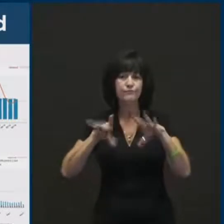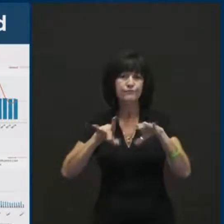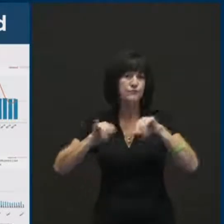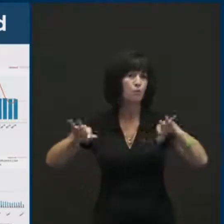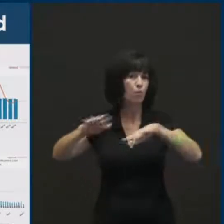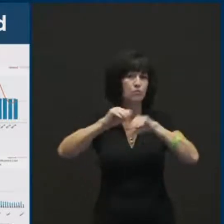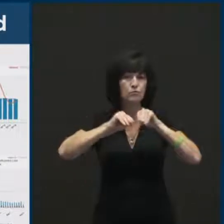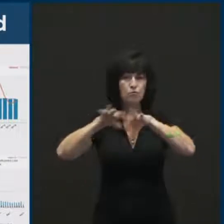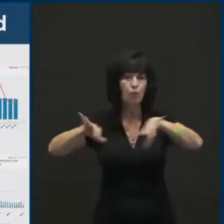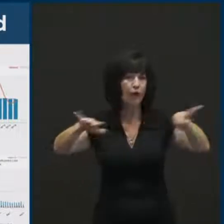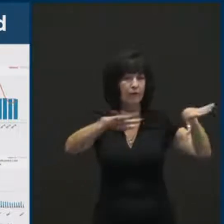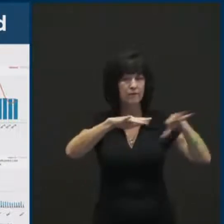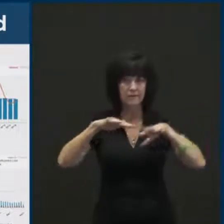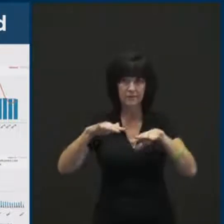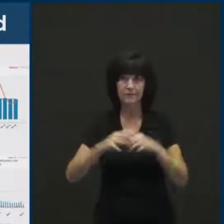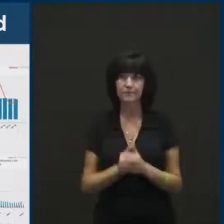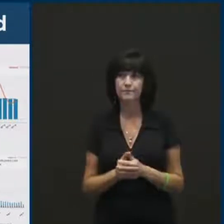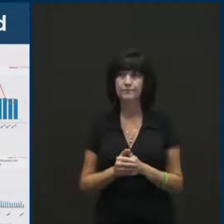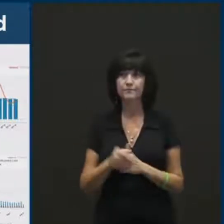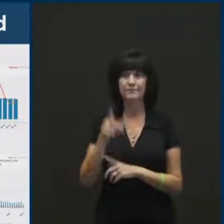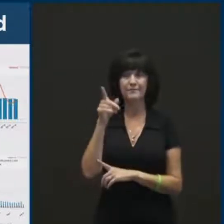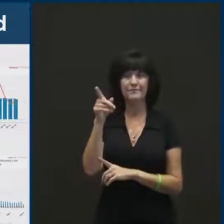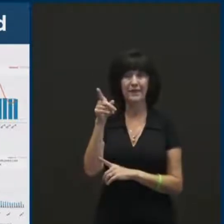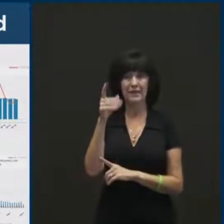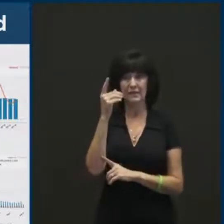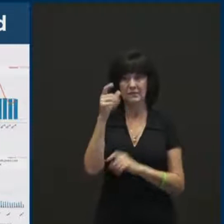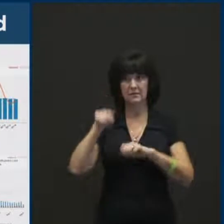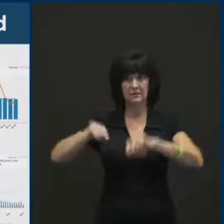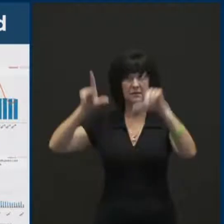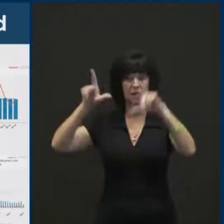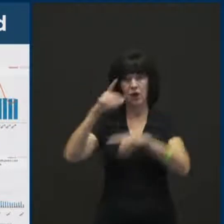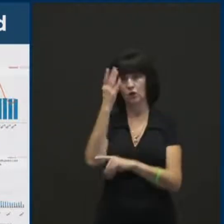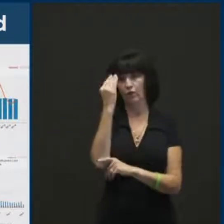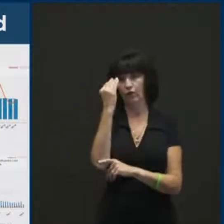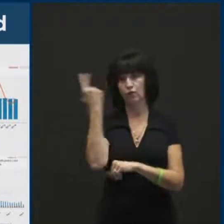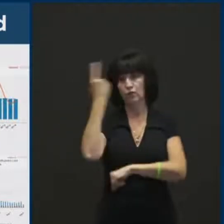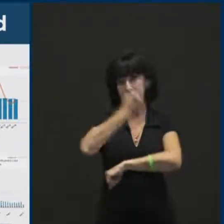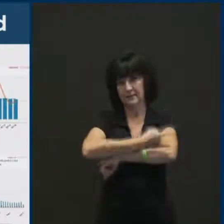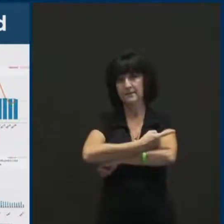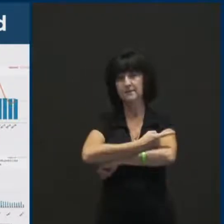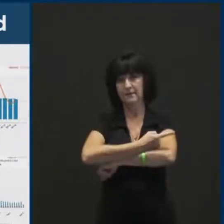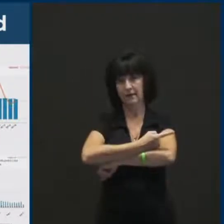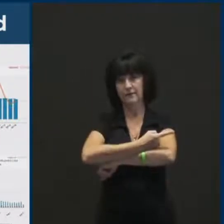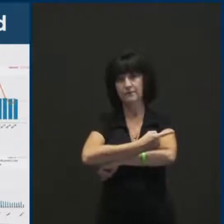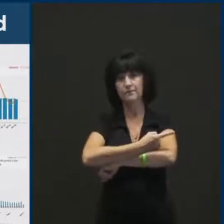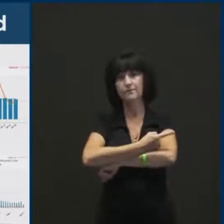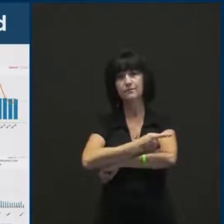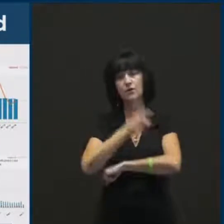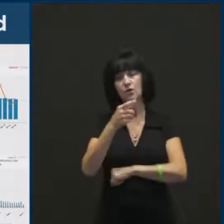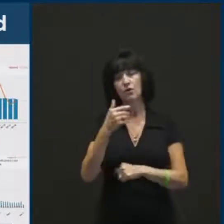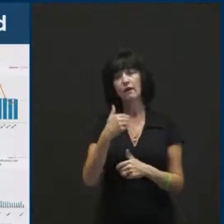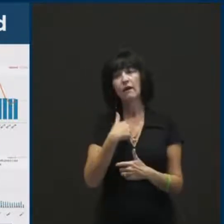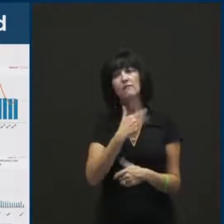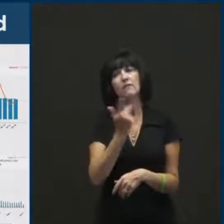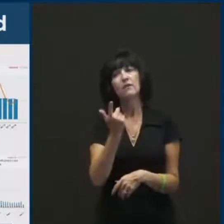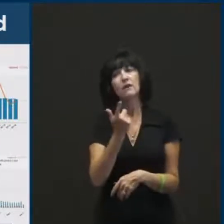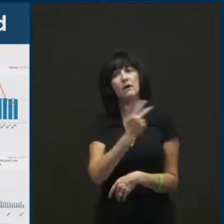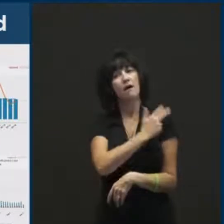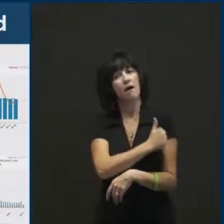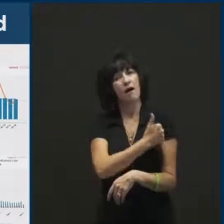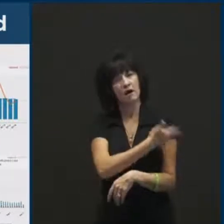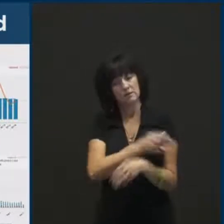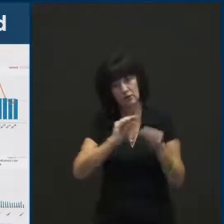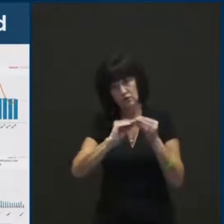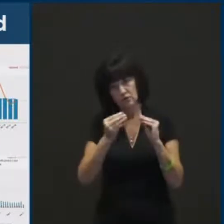the 90-day picture here. On the top row, you have hospitalizations. You'll see in the middle